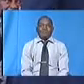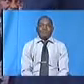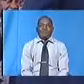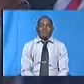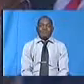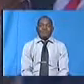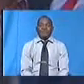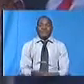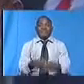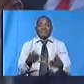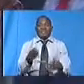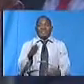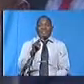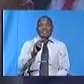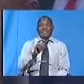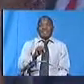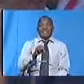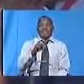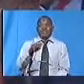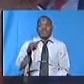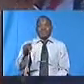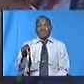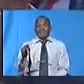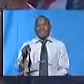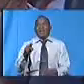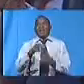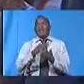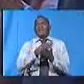The failure, in fact,